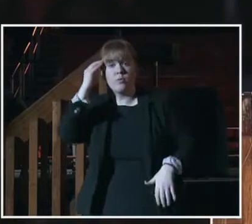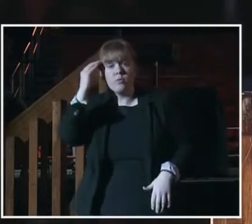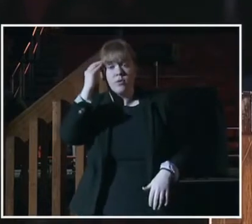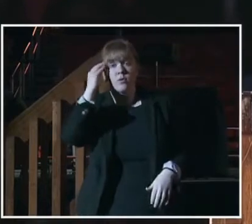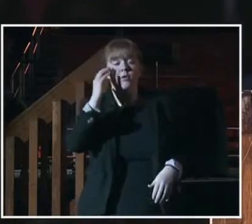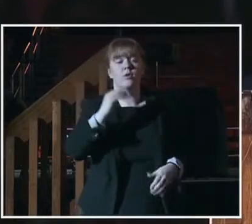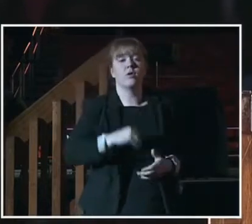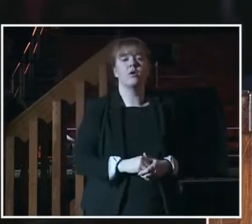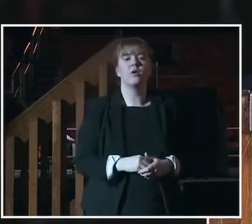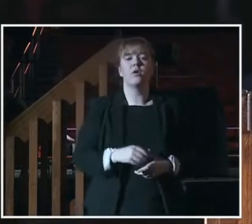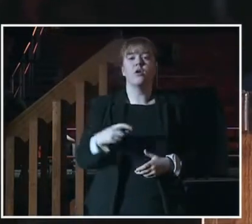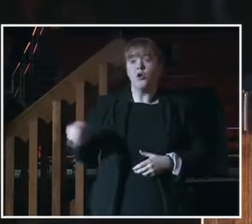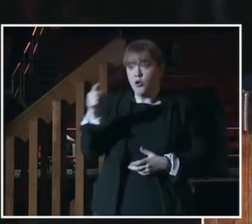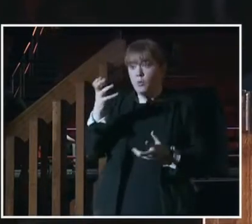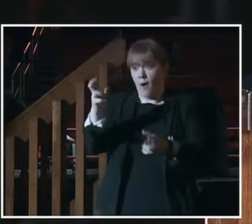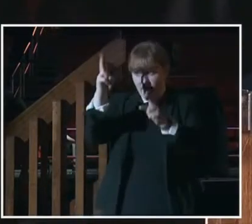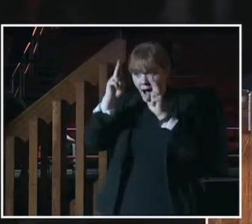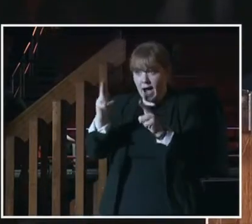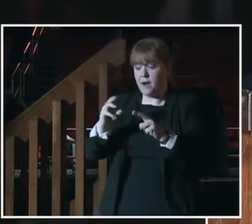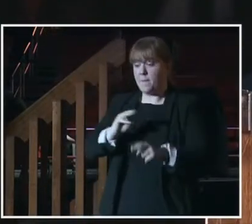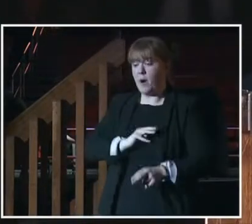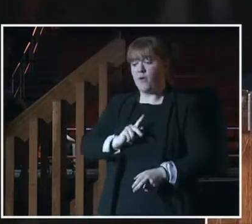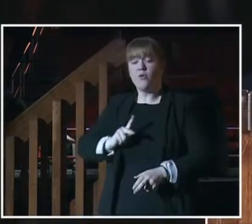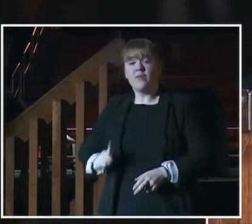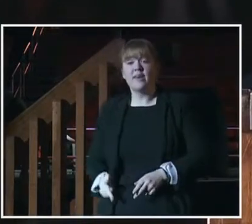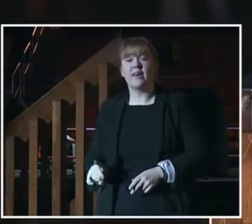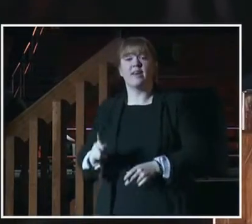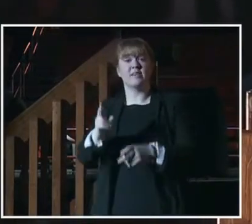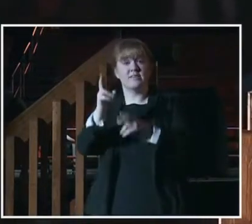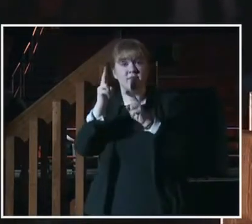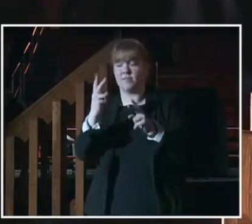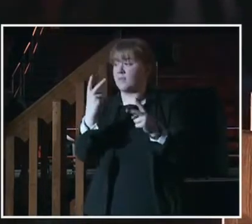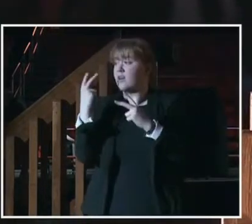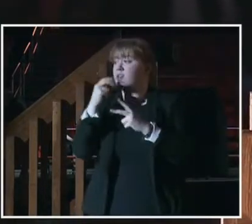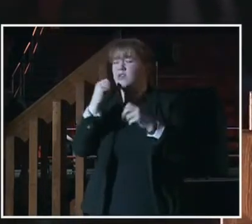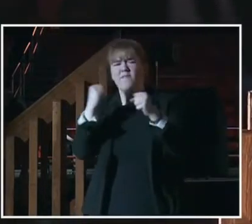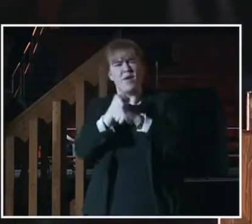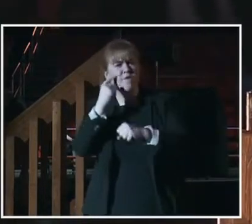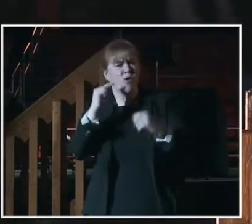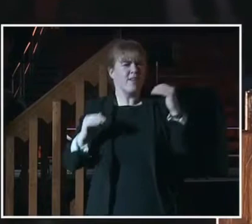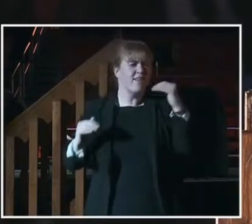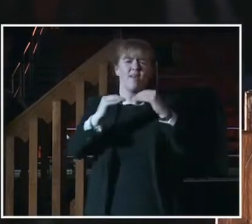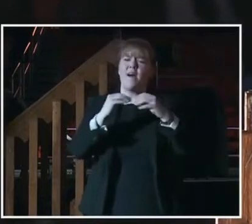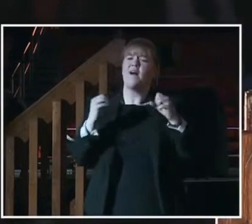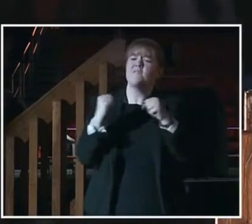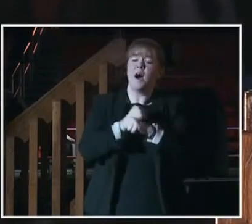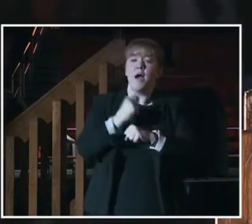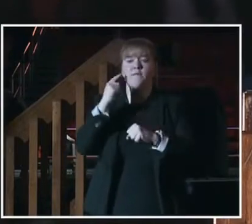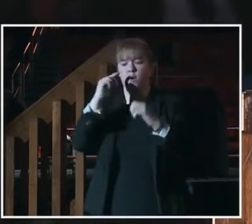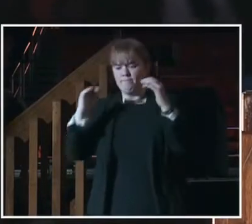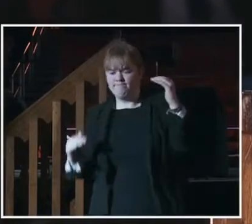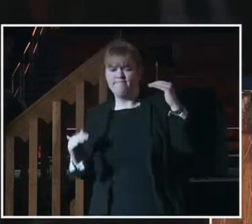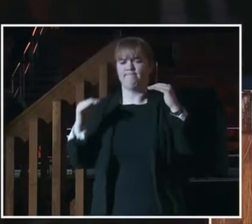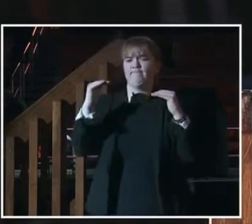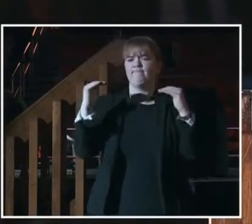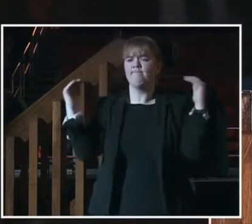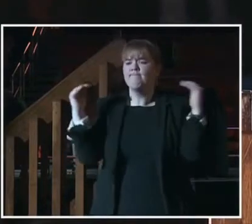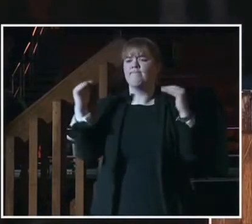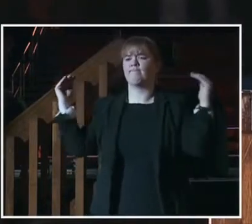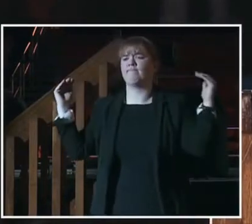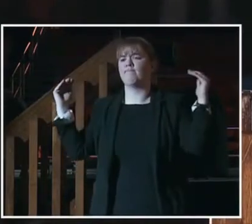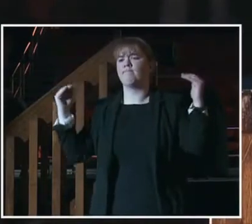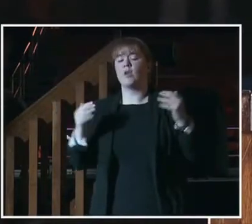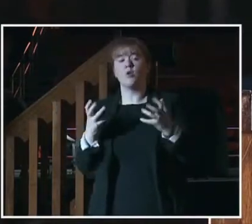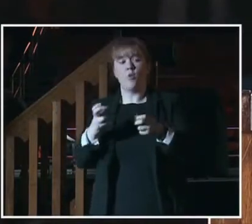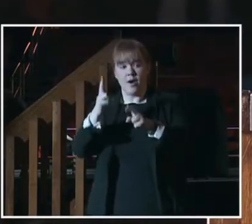If you want to honor Dr. King's legacy, don't just fight for equality, fight for equity. If you want to honor Dr.